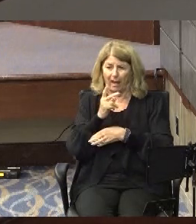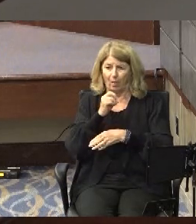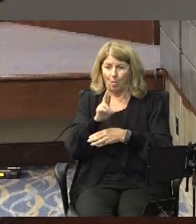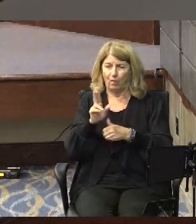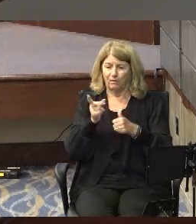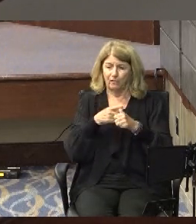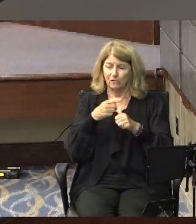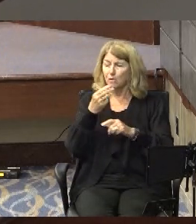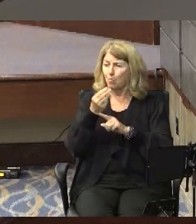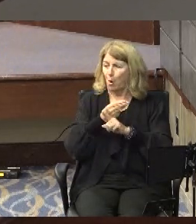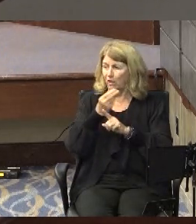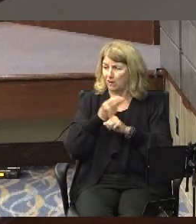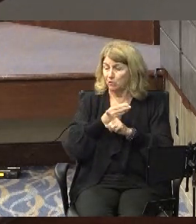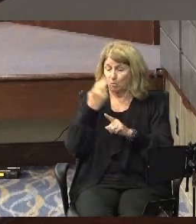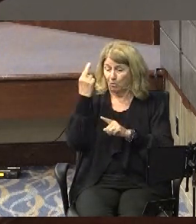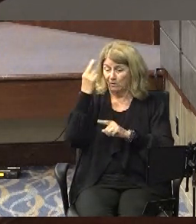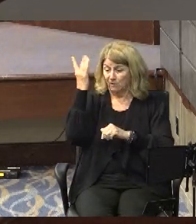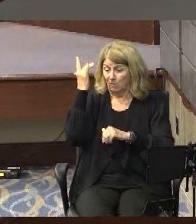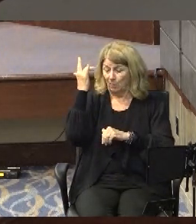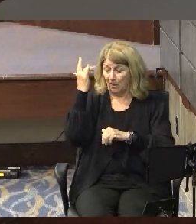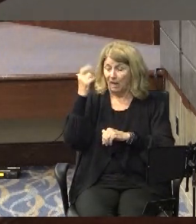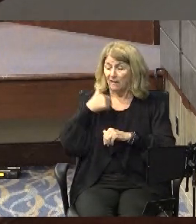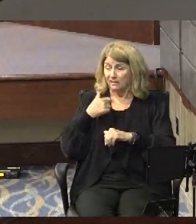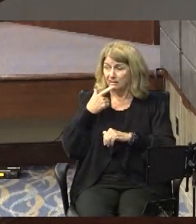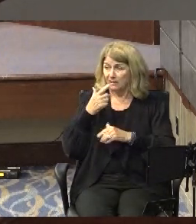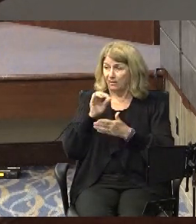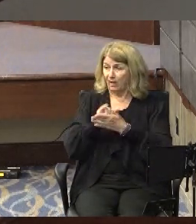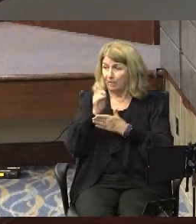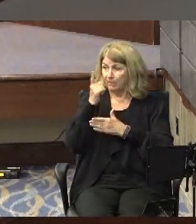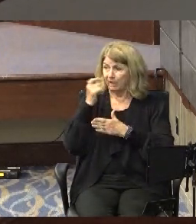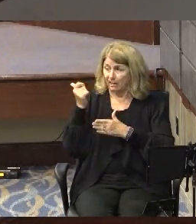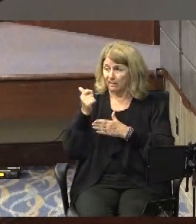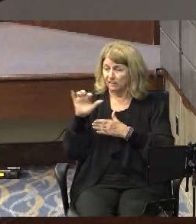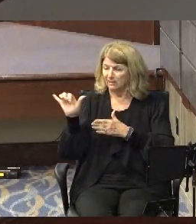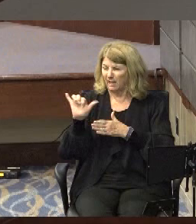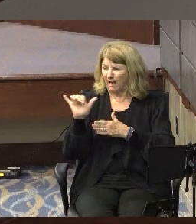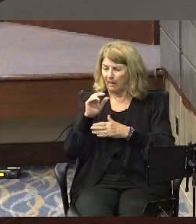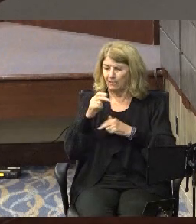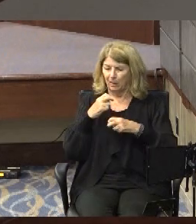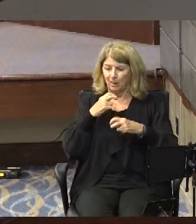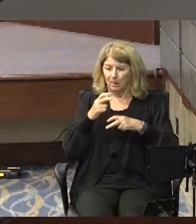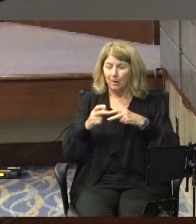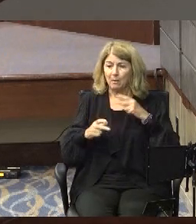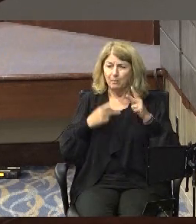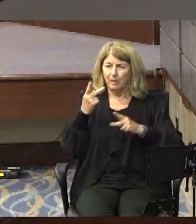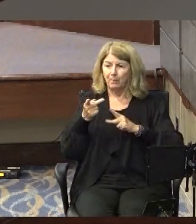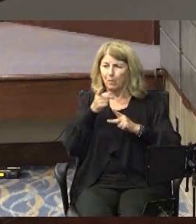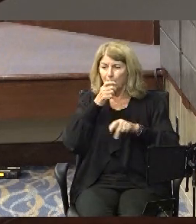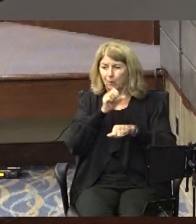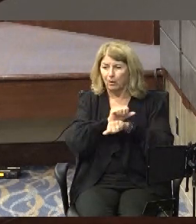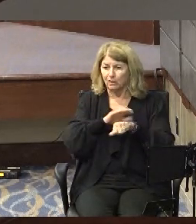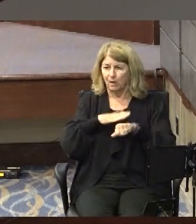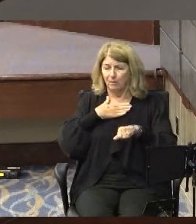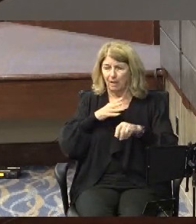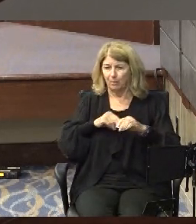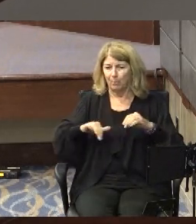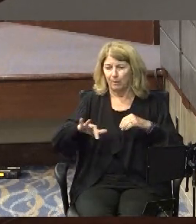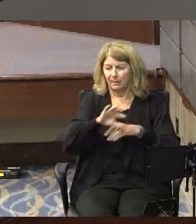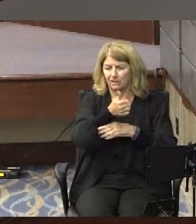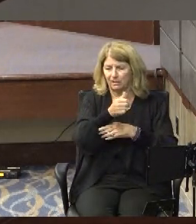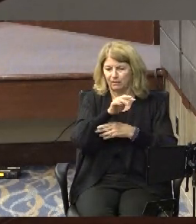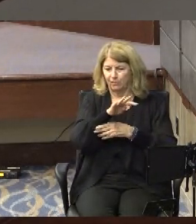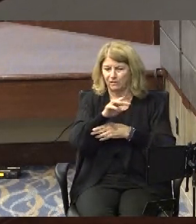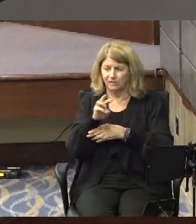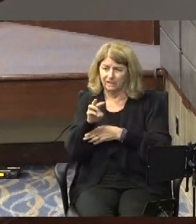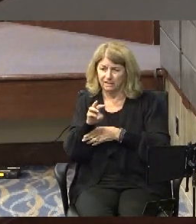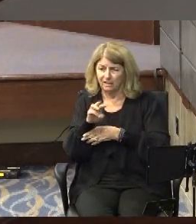mortgage. The reason why I'm bringing this up is because these are the same people that worked on my property at 1046 Chestnut. As